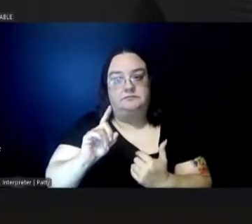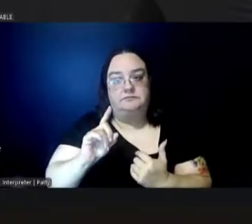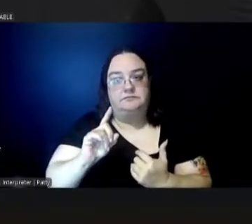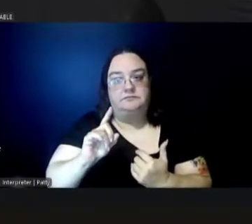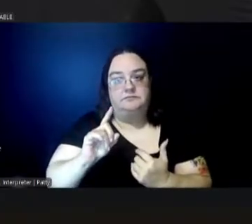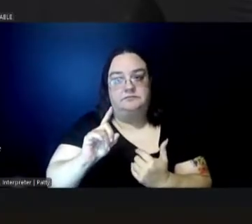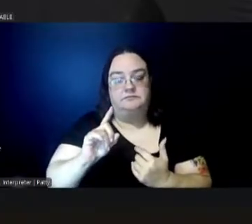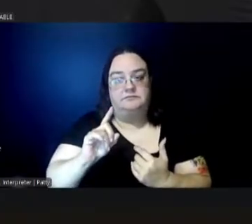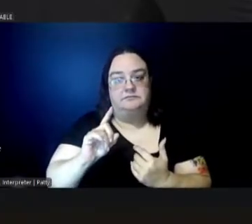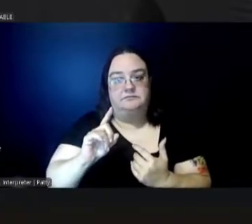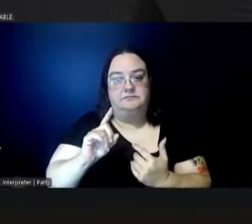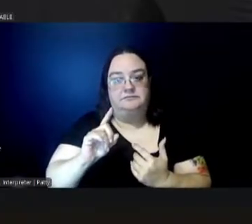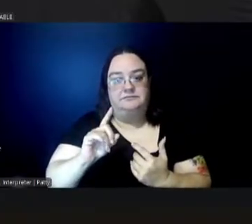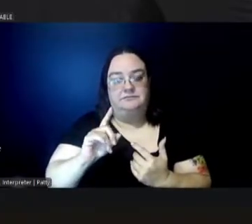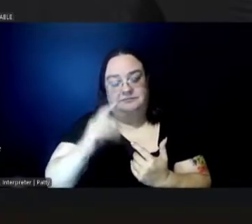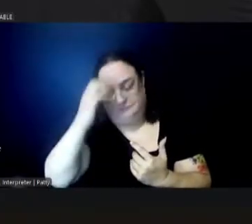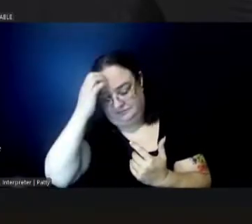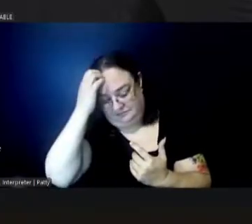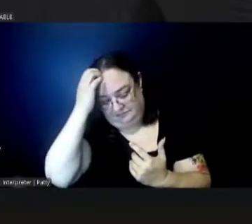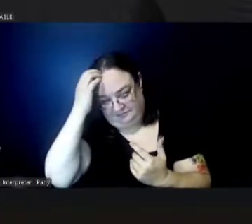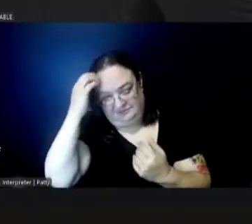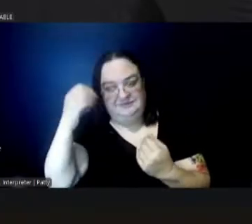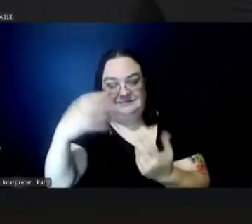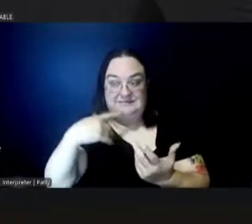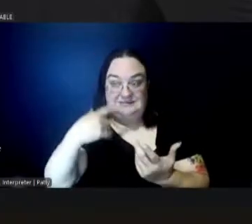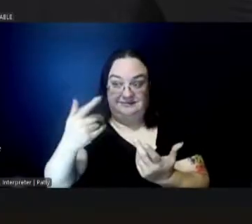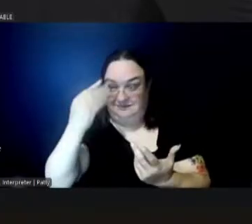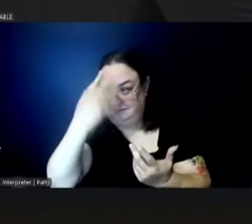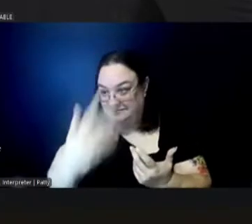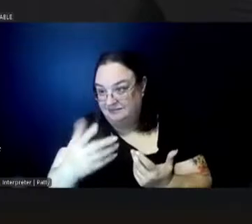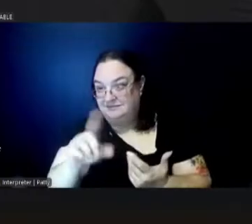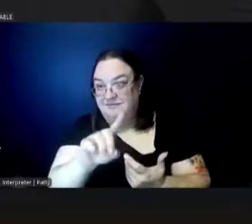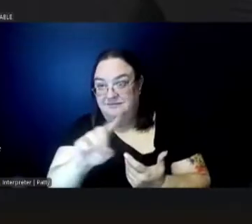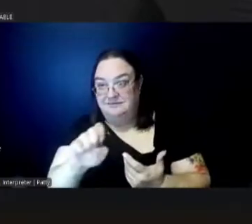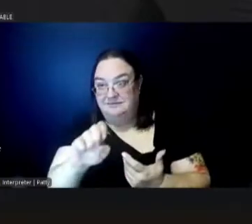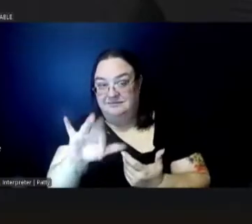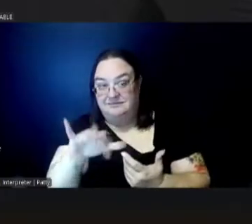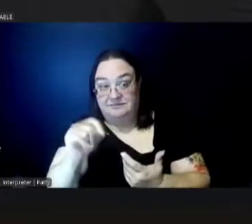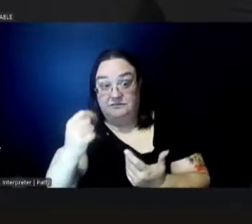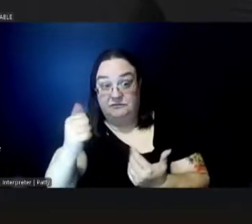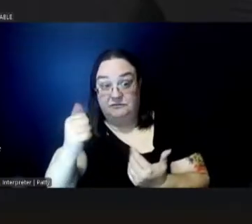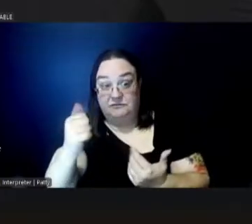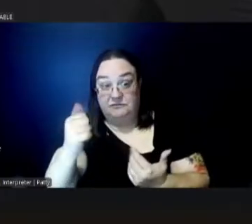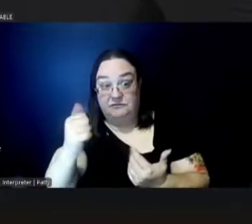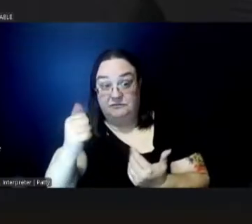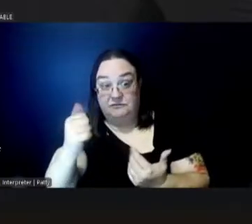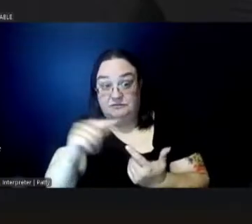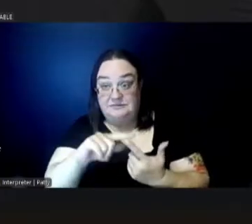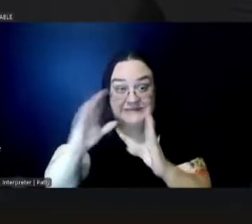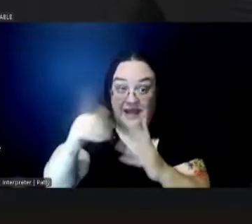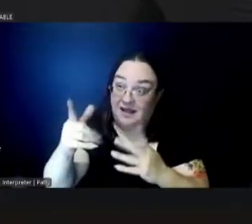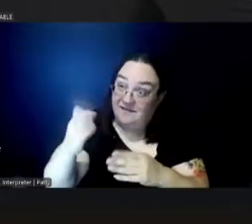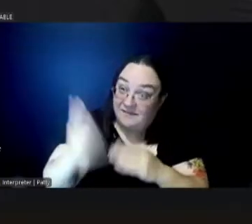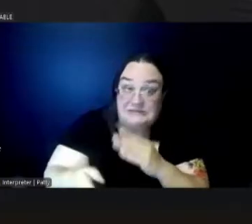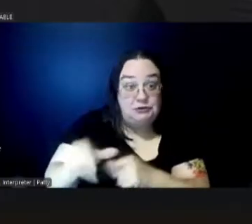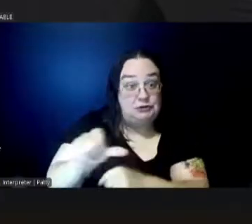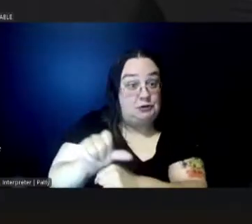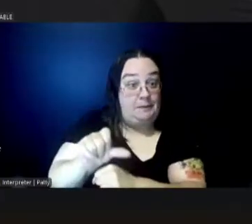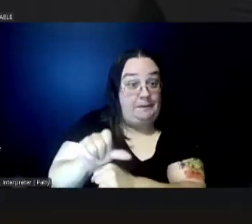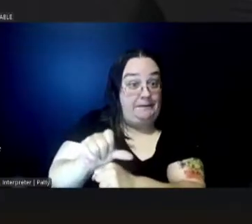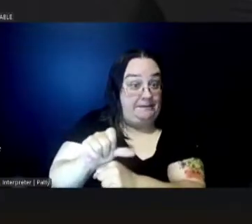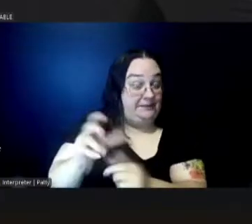notices of default in order to try to get some people's attention to finish the job,